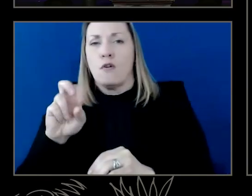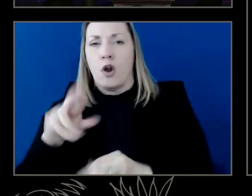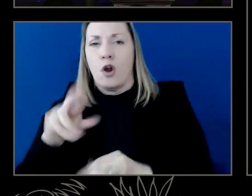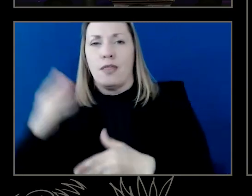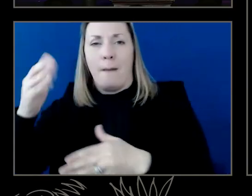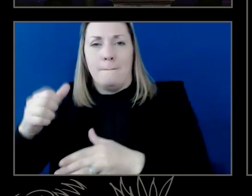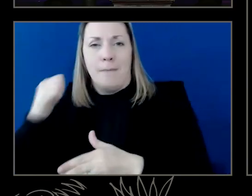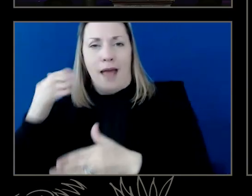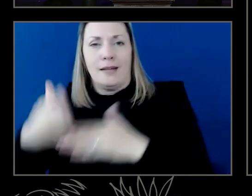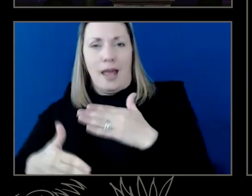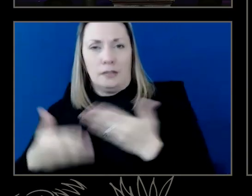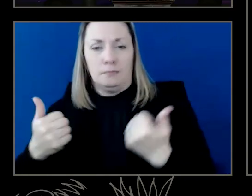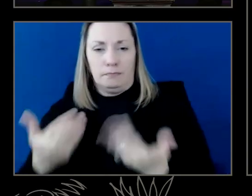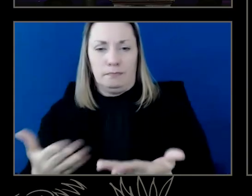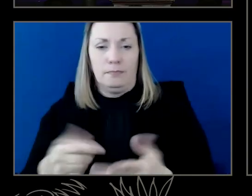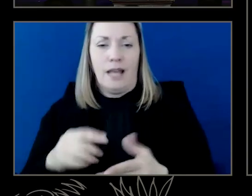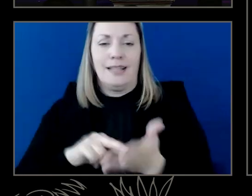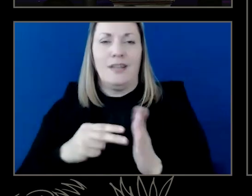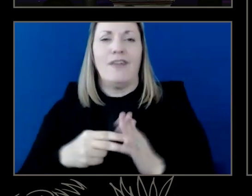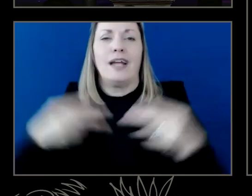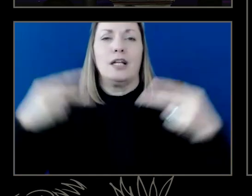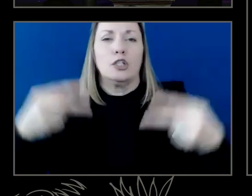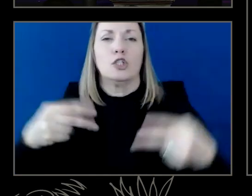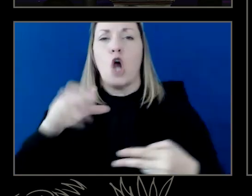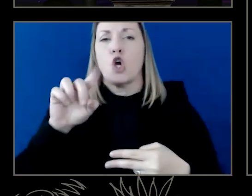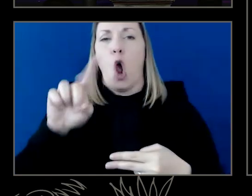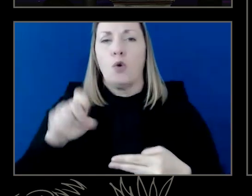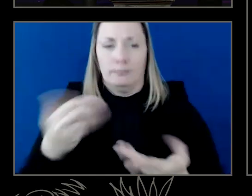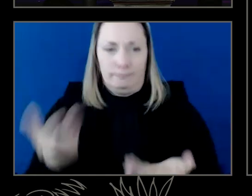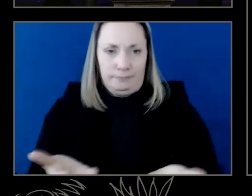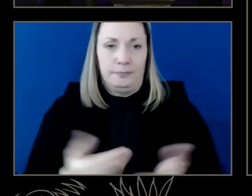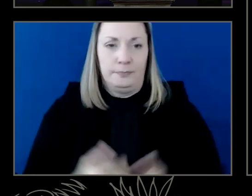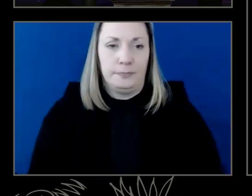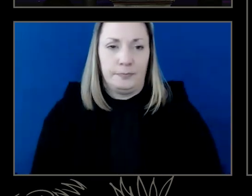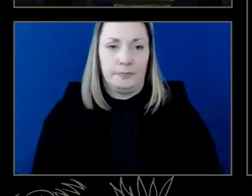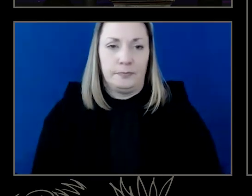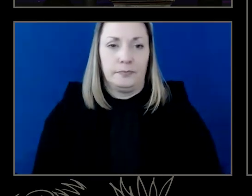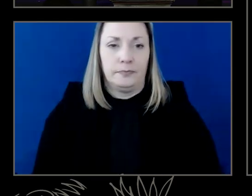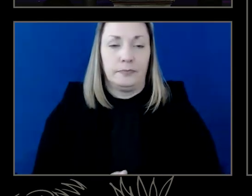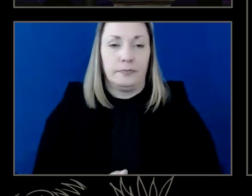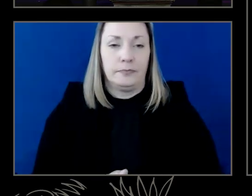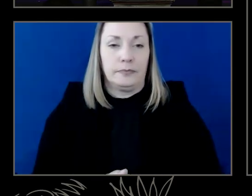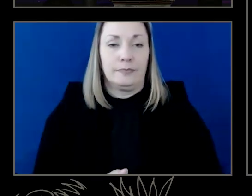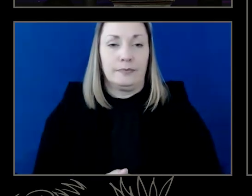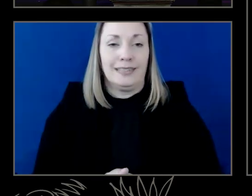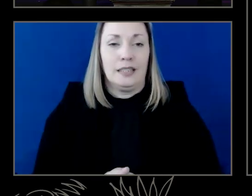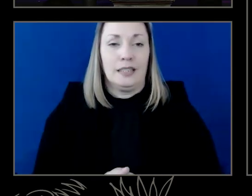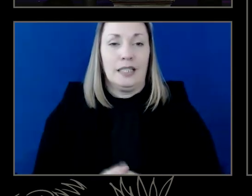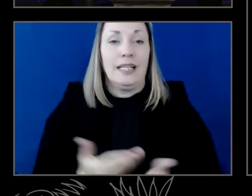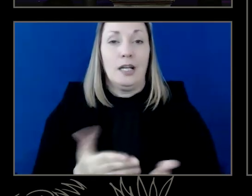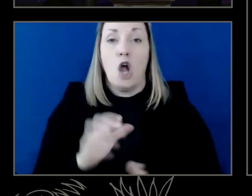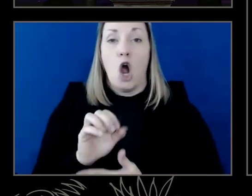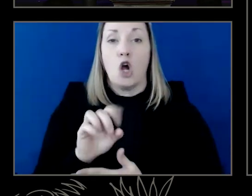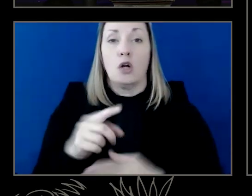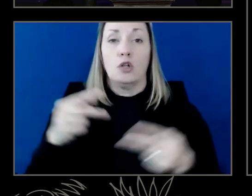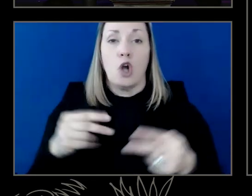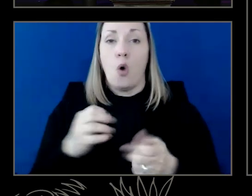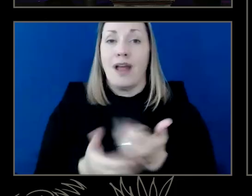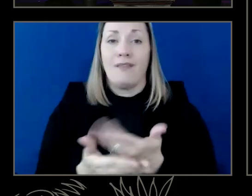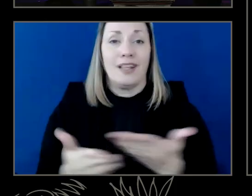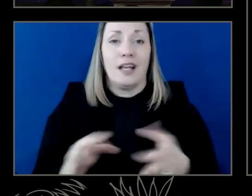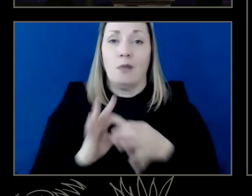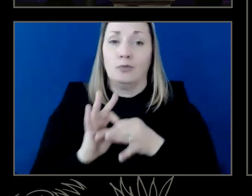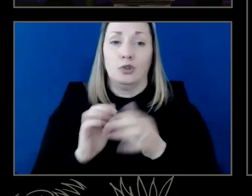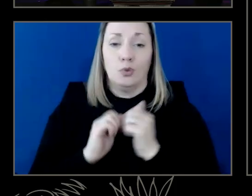So let's see. Okay. Here's how everything comes together. We start by running a